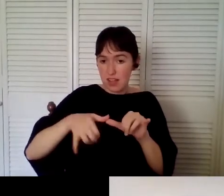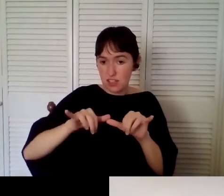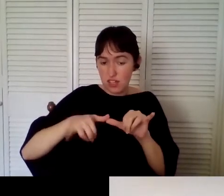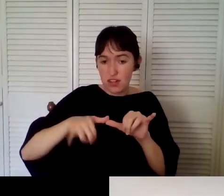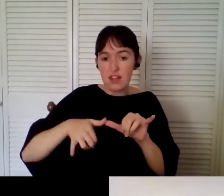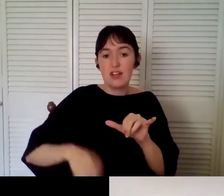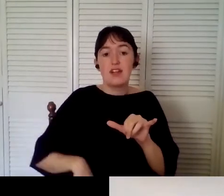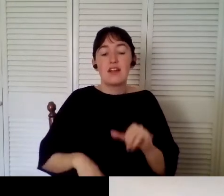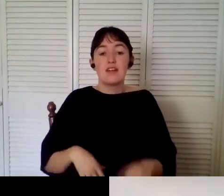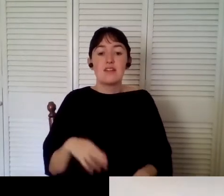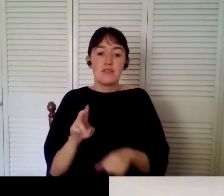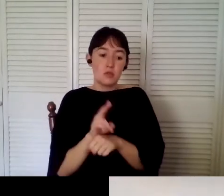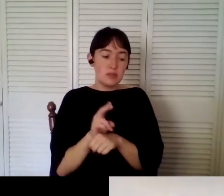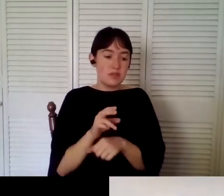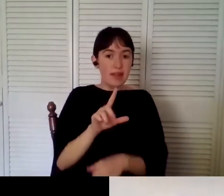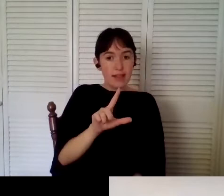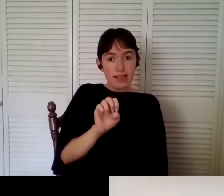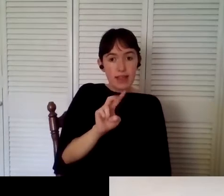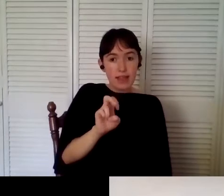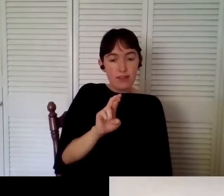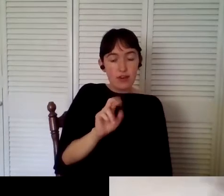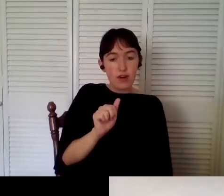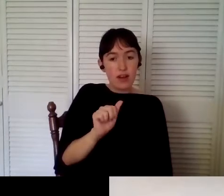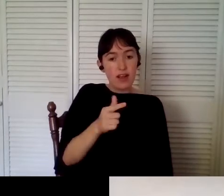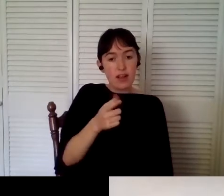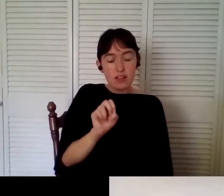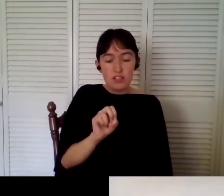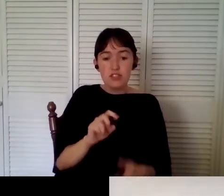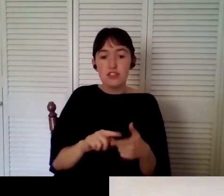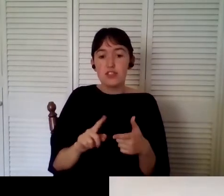of gravity and mass are all what led to subsequent